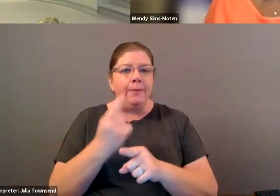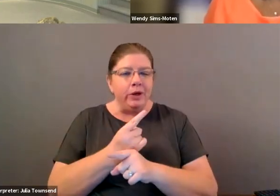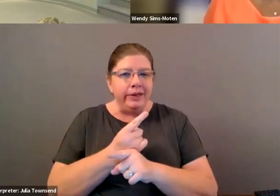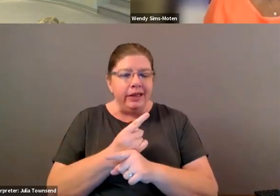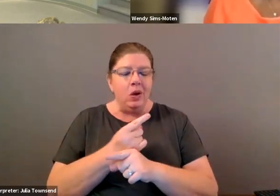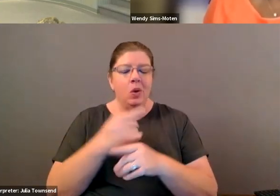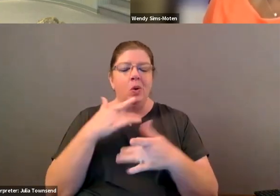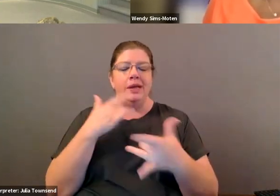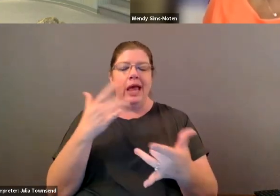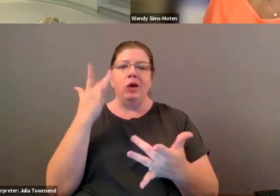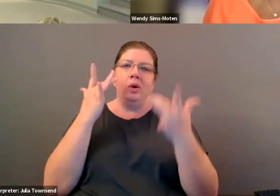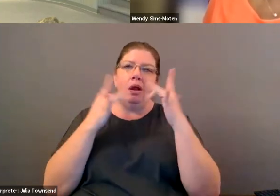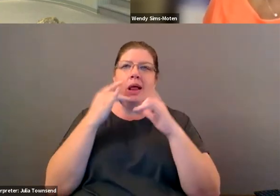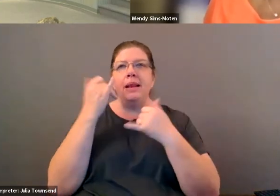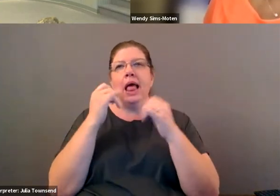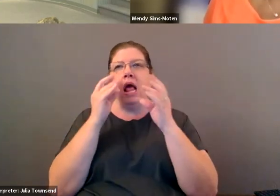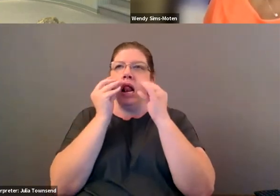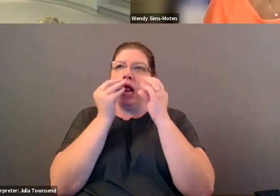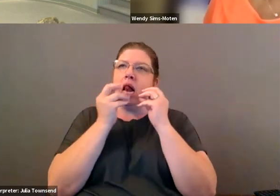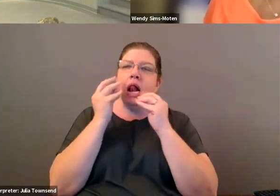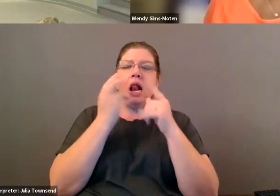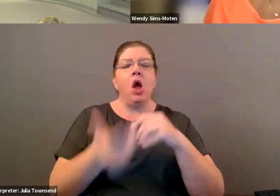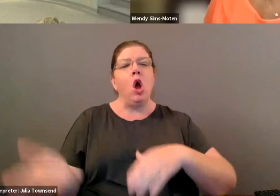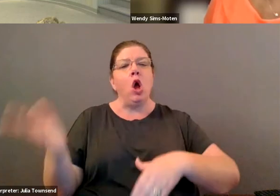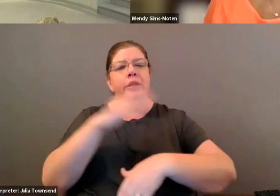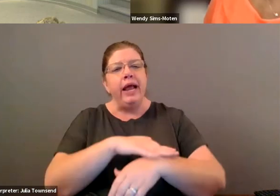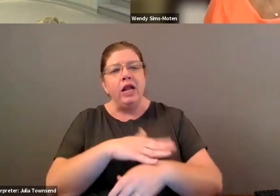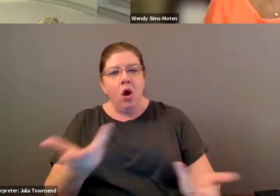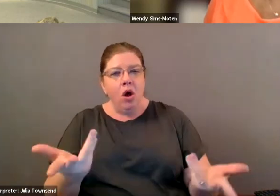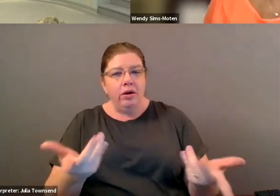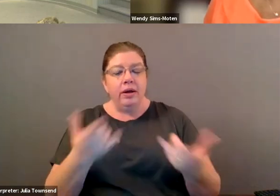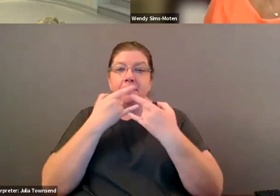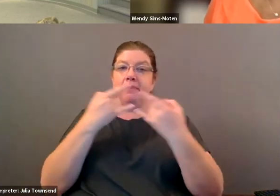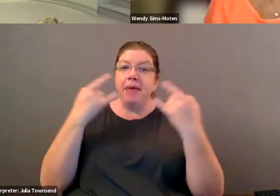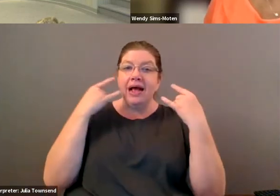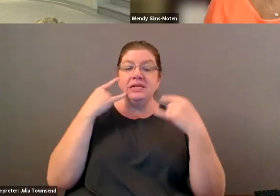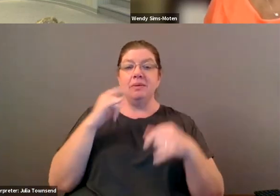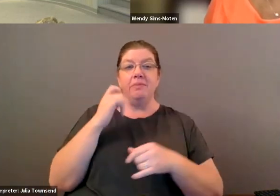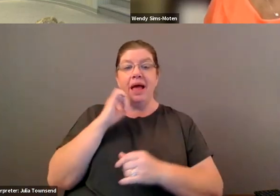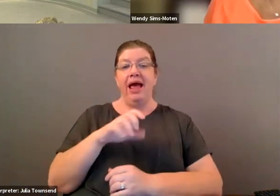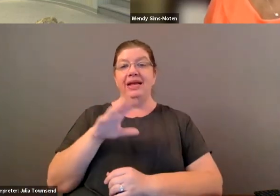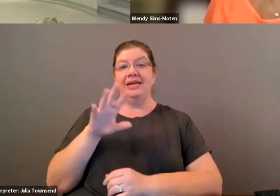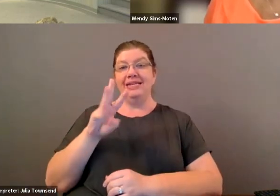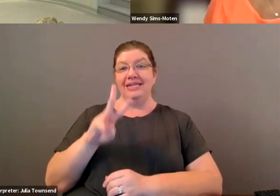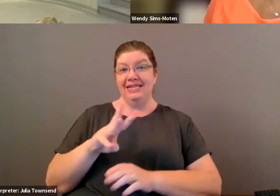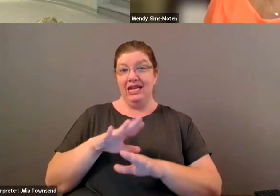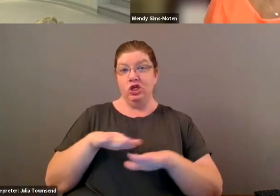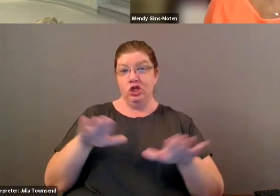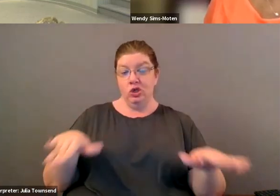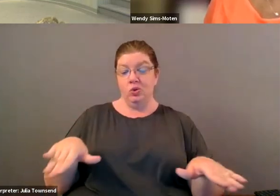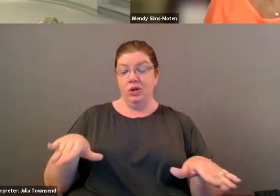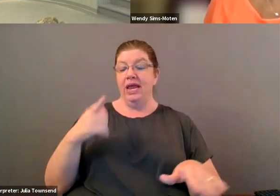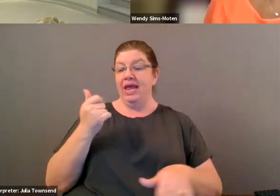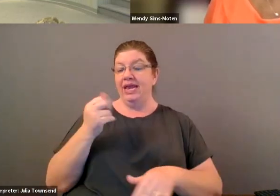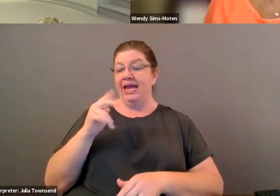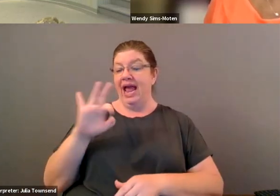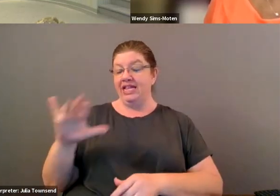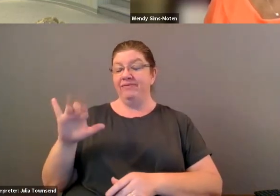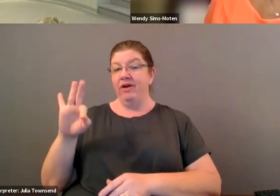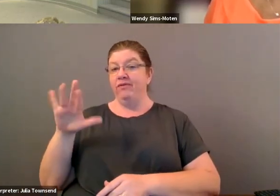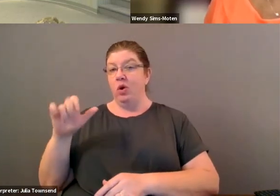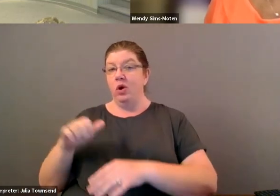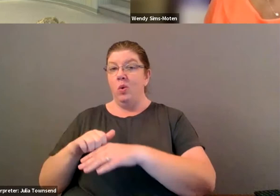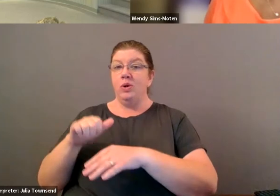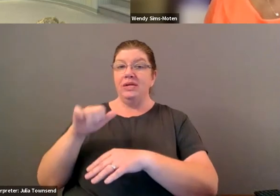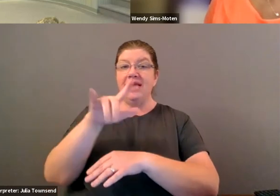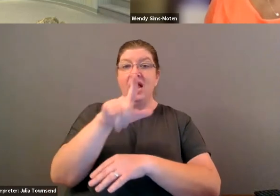their face and fiddle with them all day long. Masks worn by 6 children in Gainesville, Florida were sent to a lab for a culture.